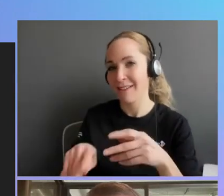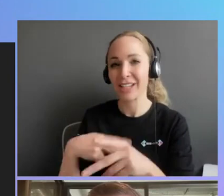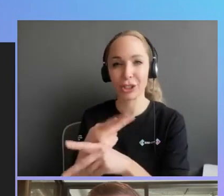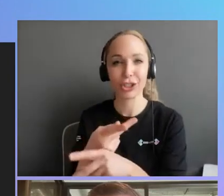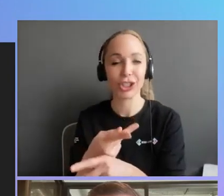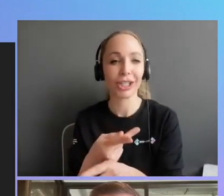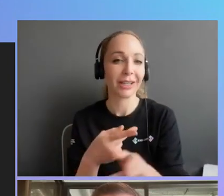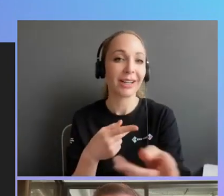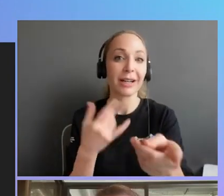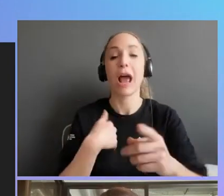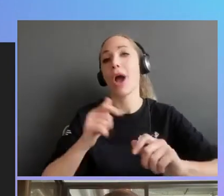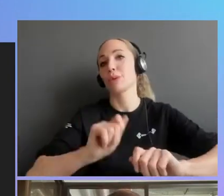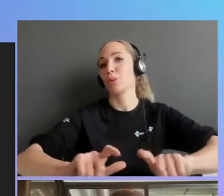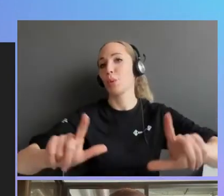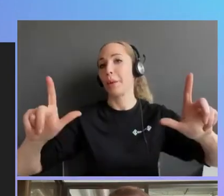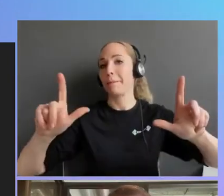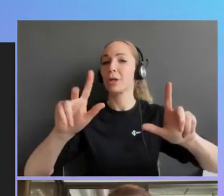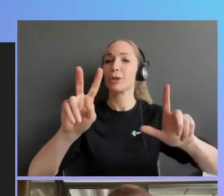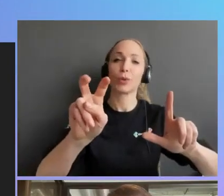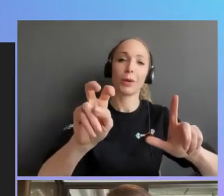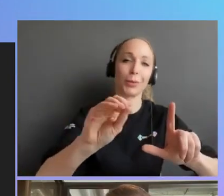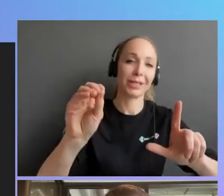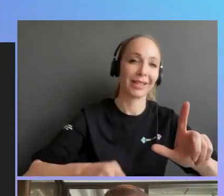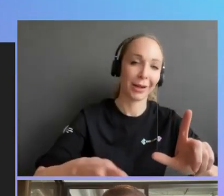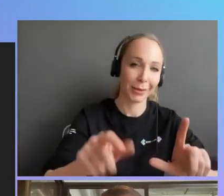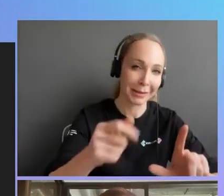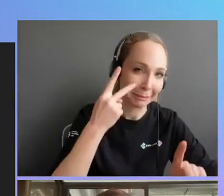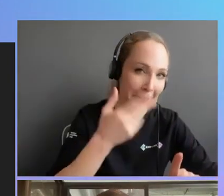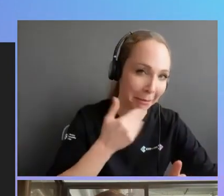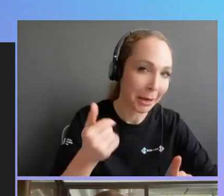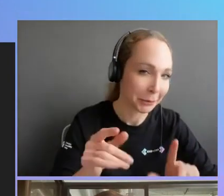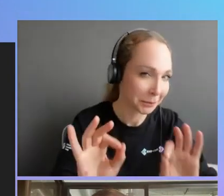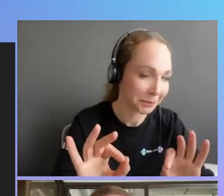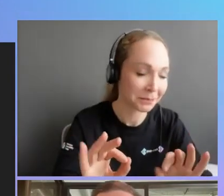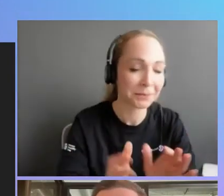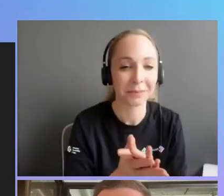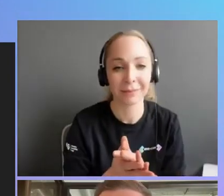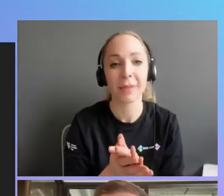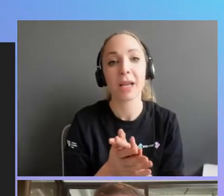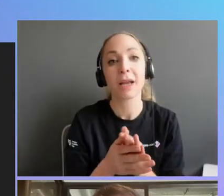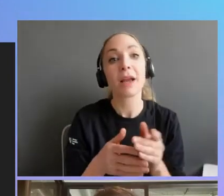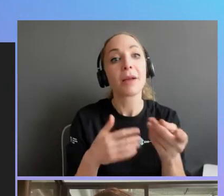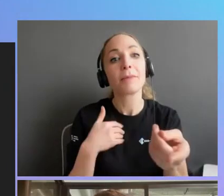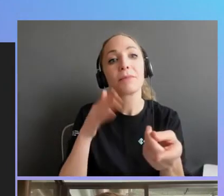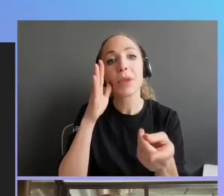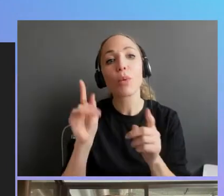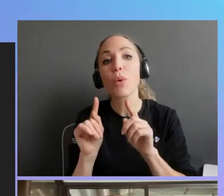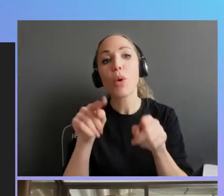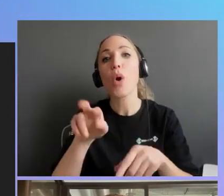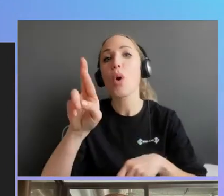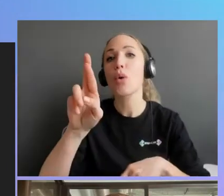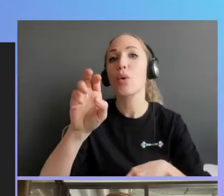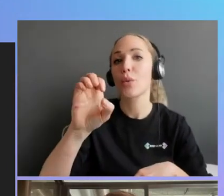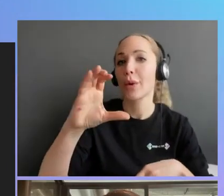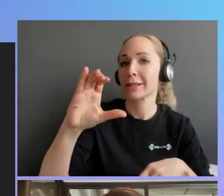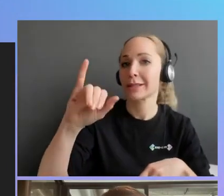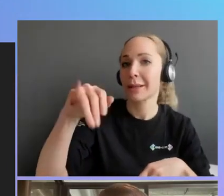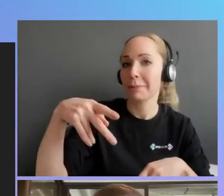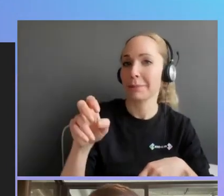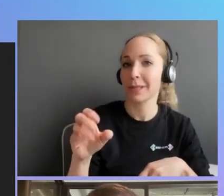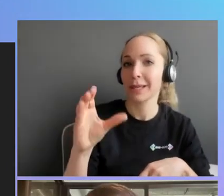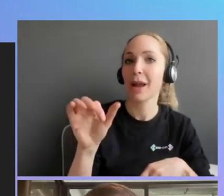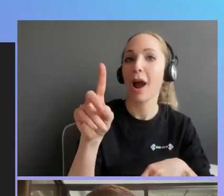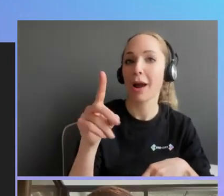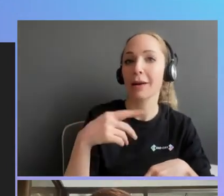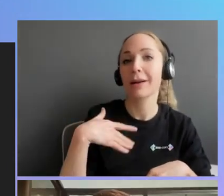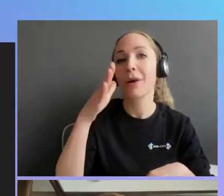100%. All right. So I want to focus on the recipe card for a second and show how we can annotate it for accessibility,